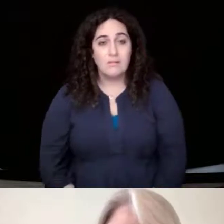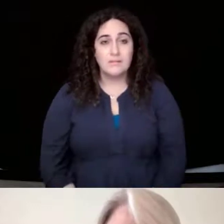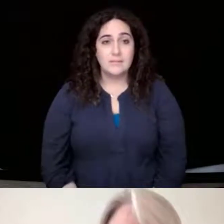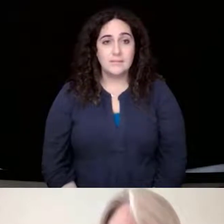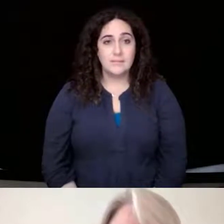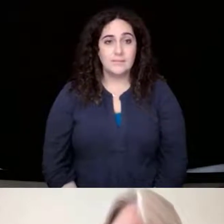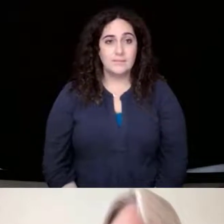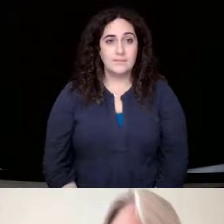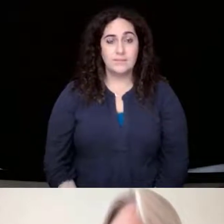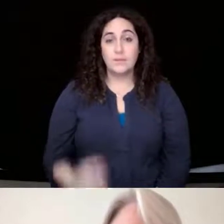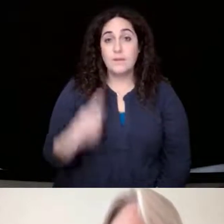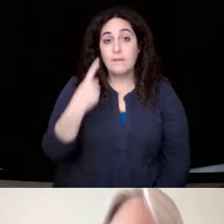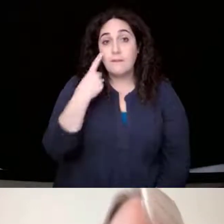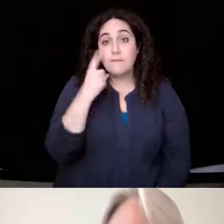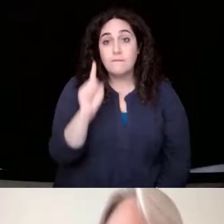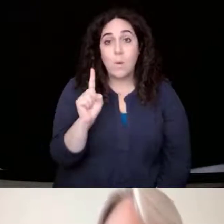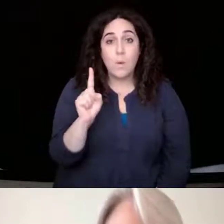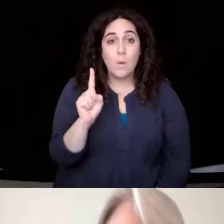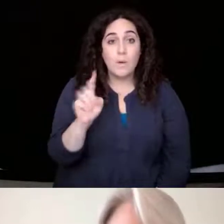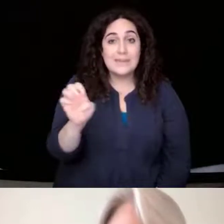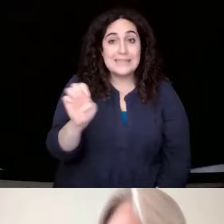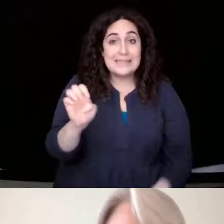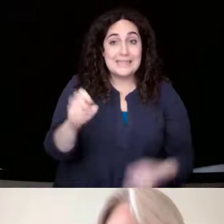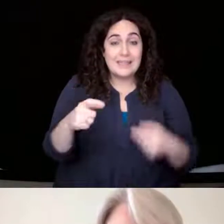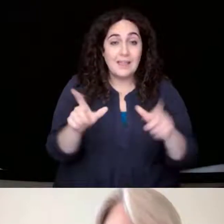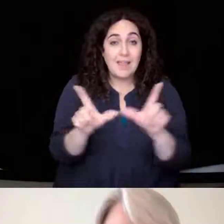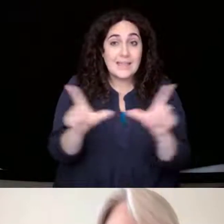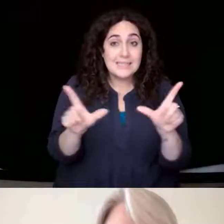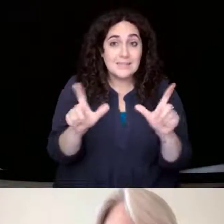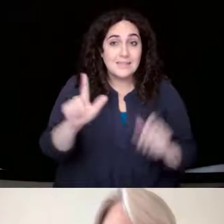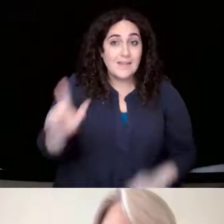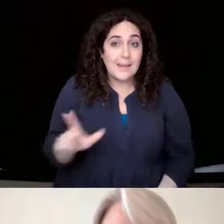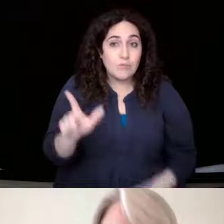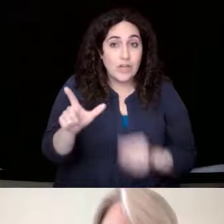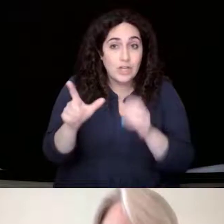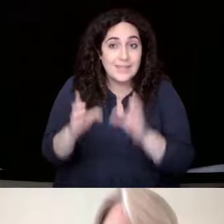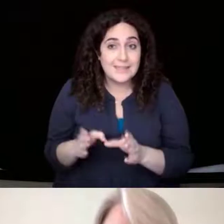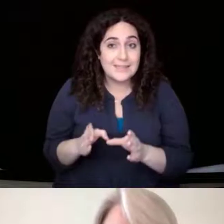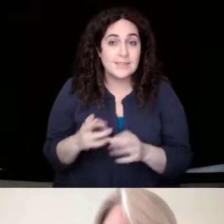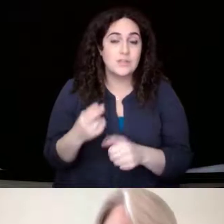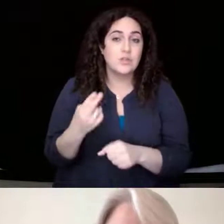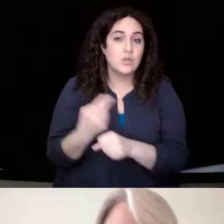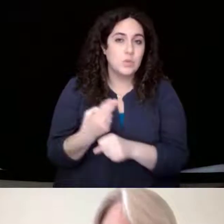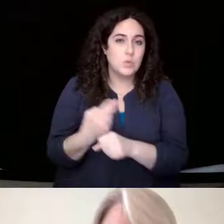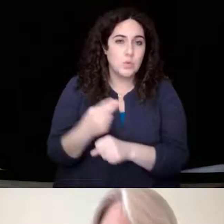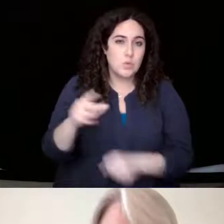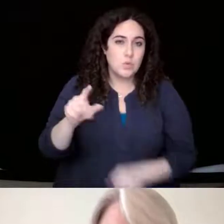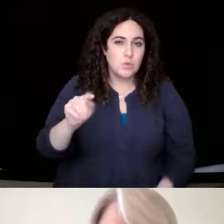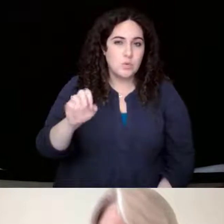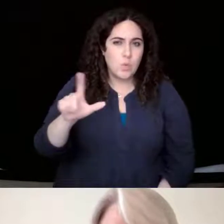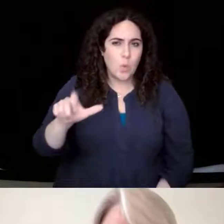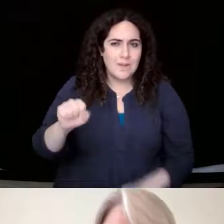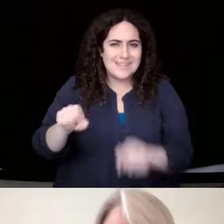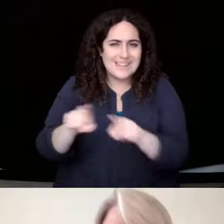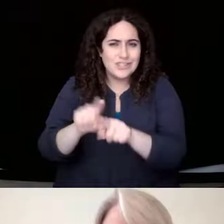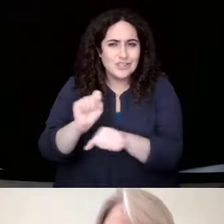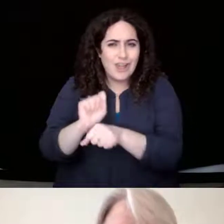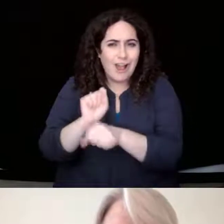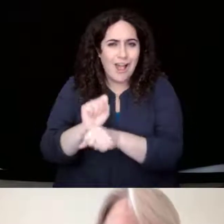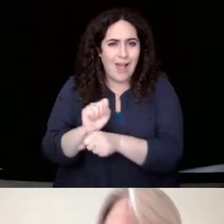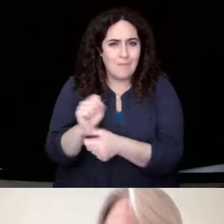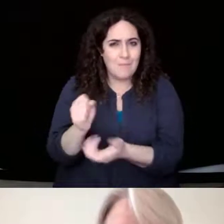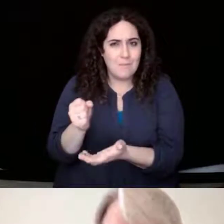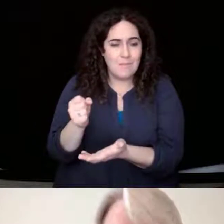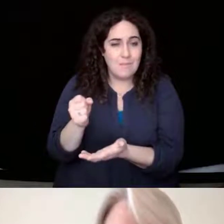our our e-licensing librarians who might have to use the tools as employees, about whether the